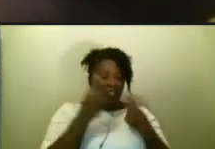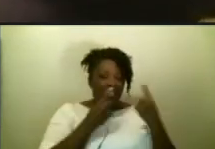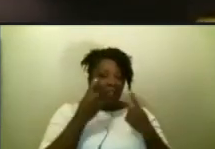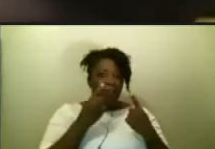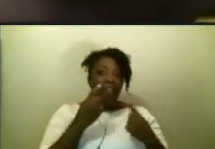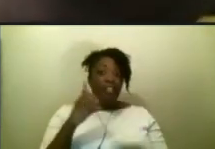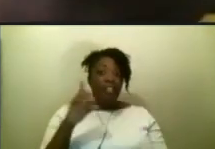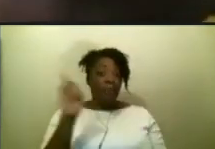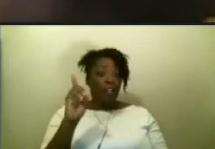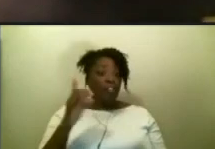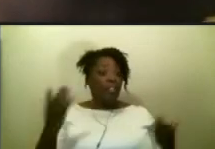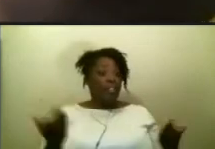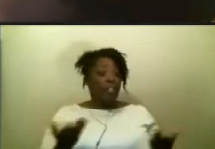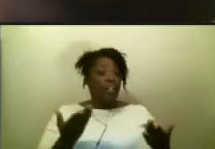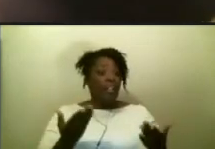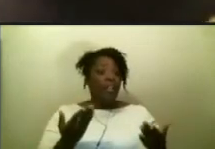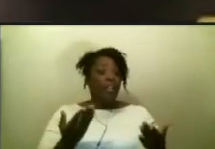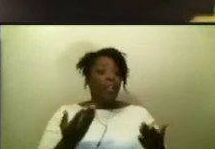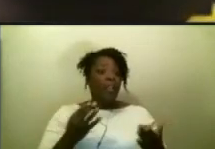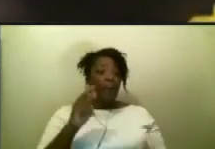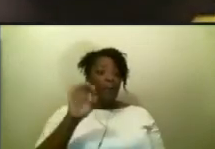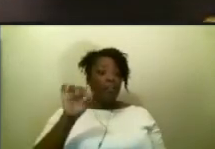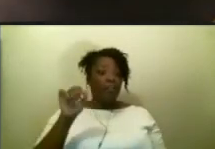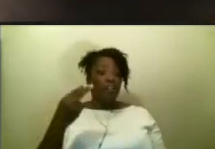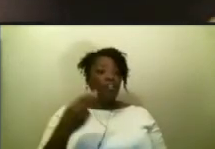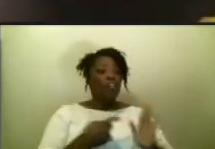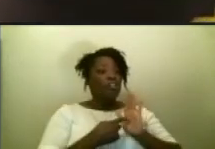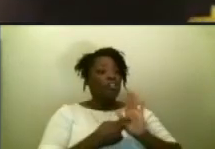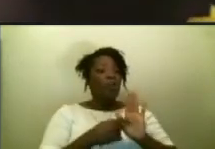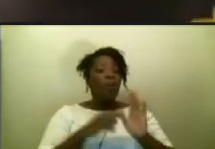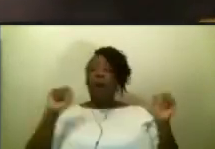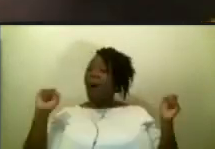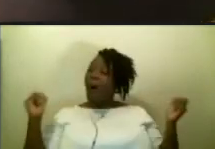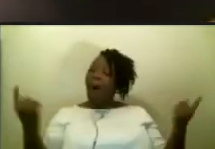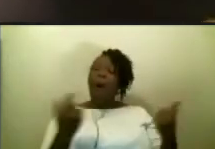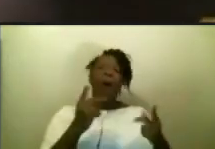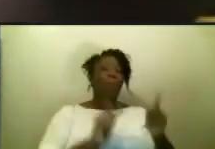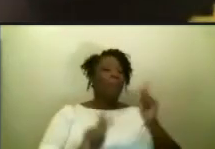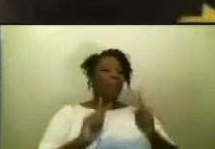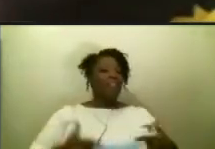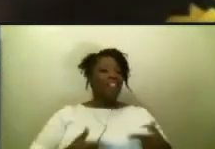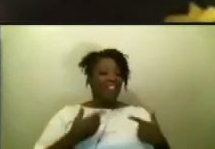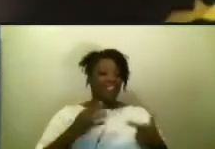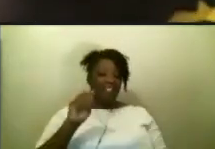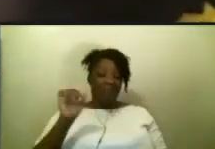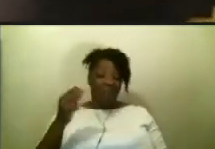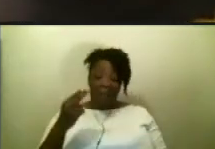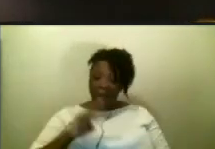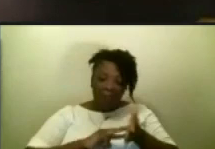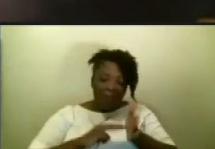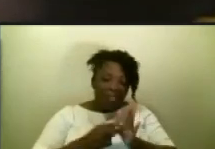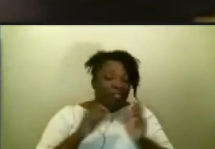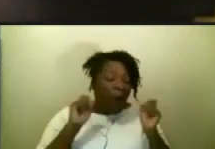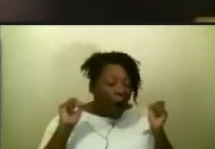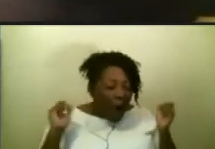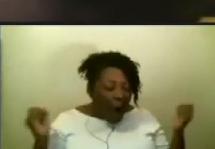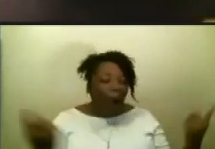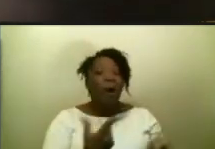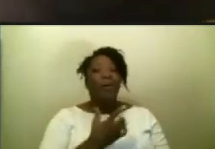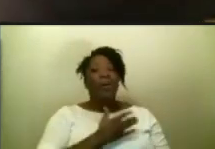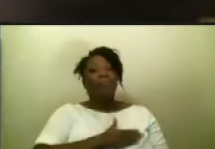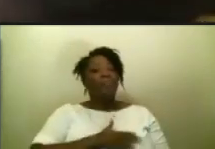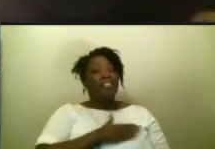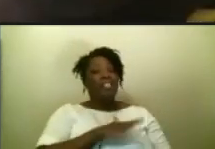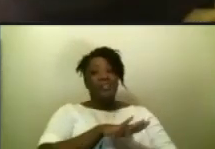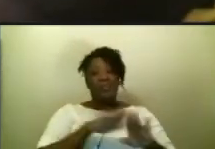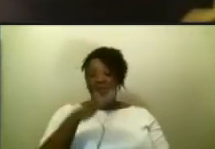in Michigan represents all Michiganders. And when I say all Michiganders, it's everybody. So please, please, please don't